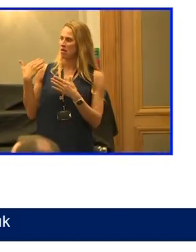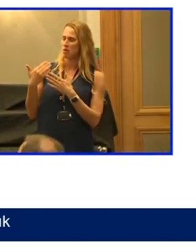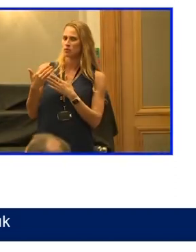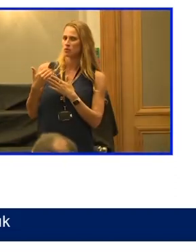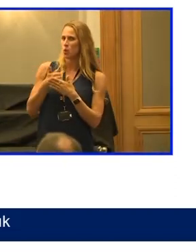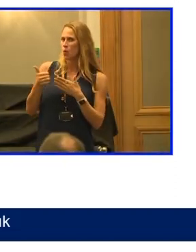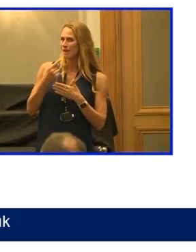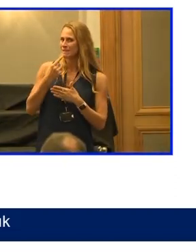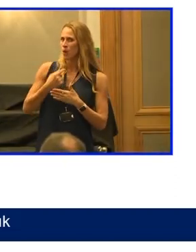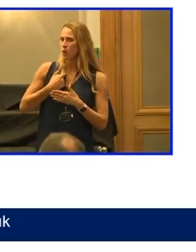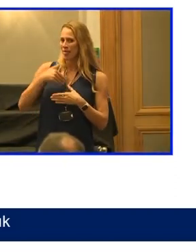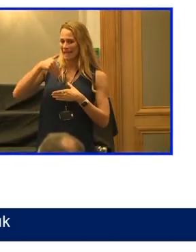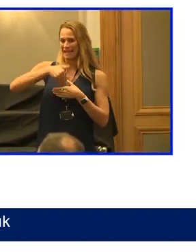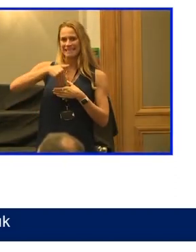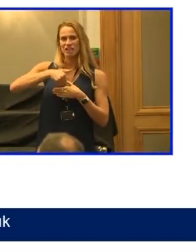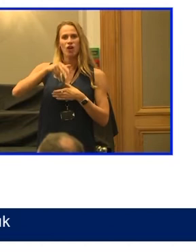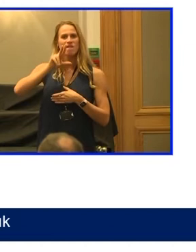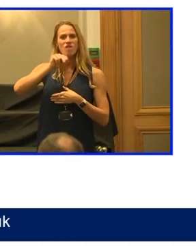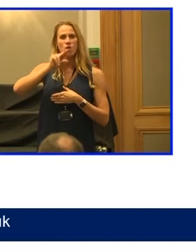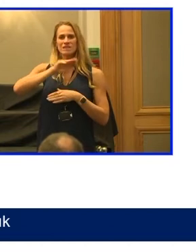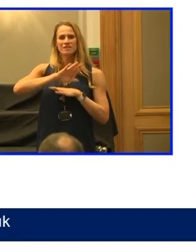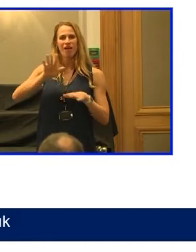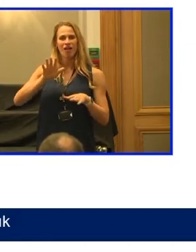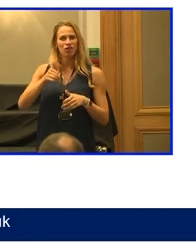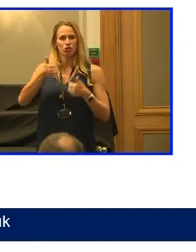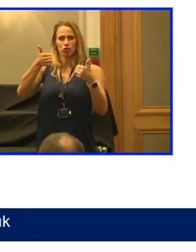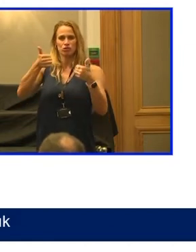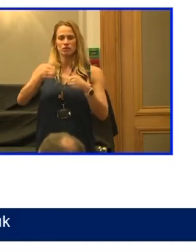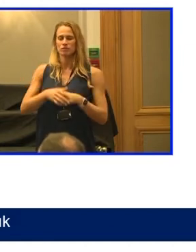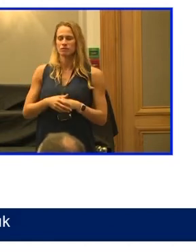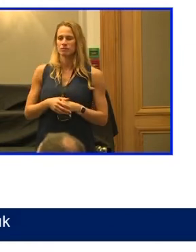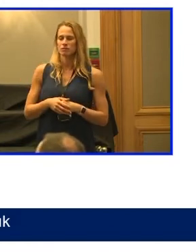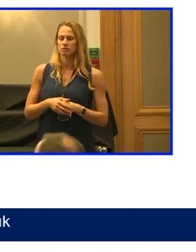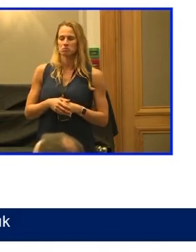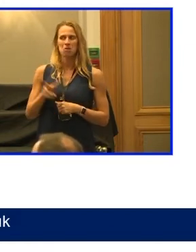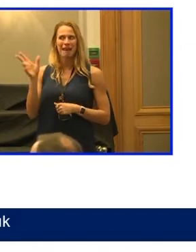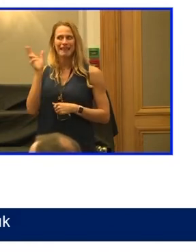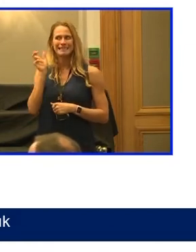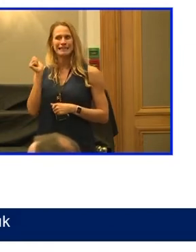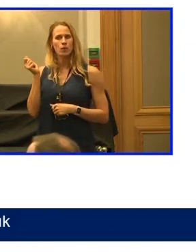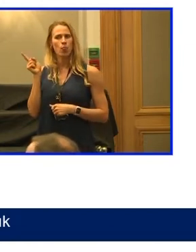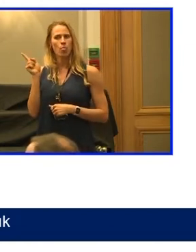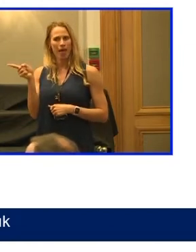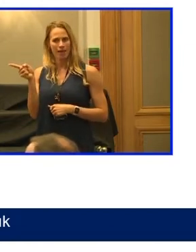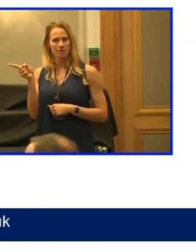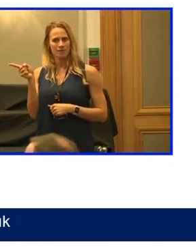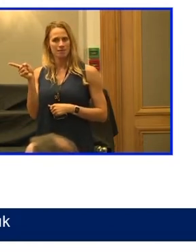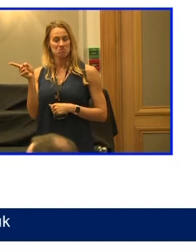internal voice on a laptop wasn't good, but listening to that, it would be basic